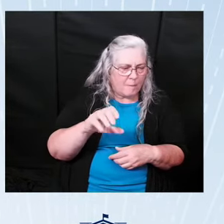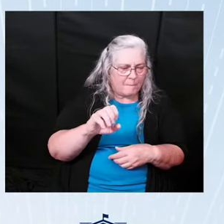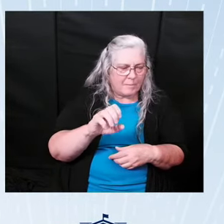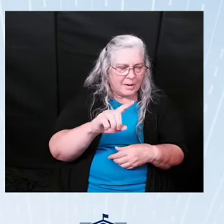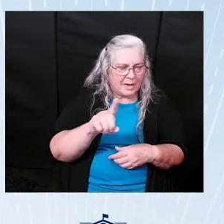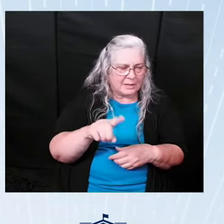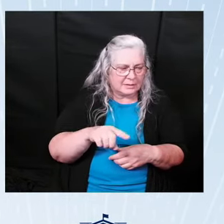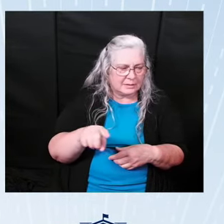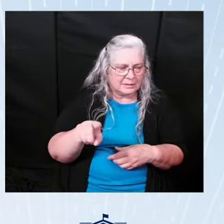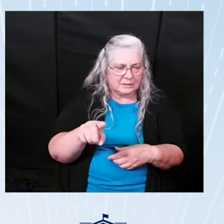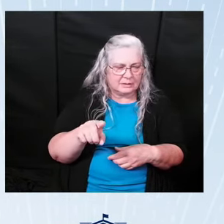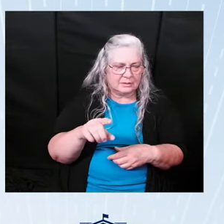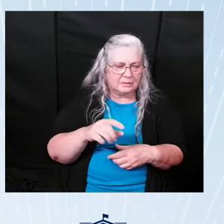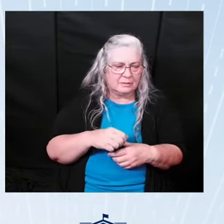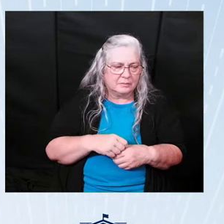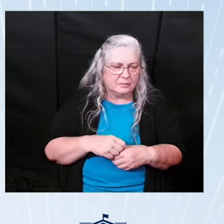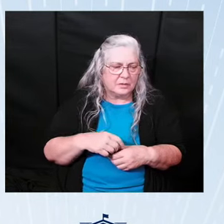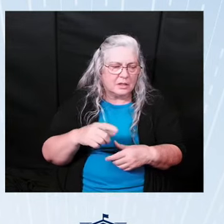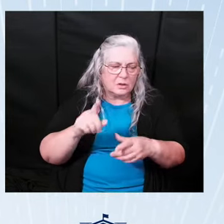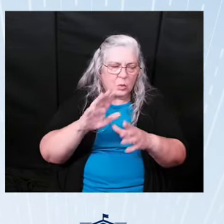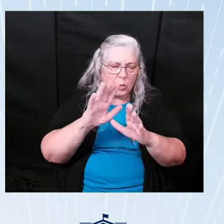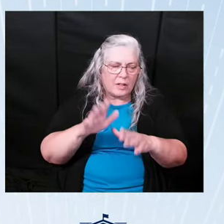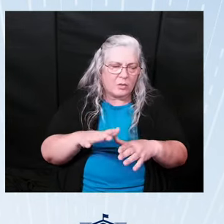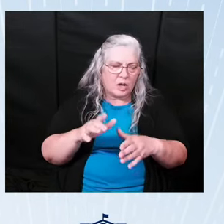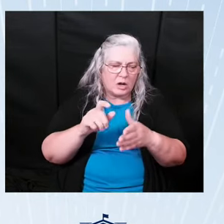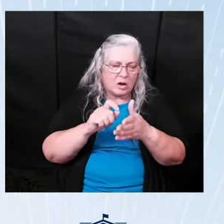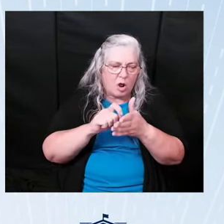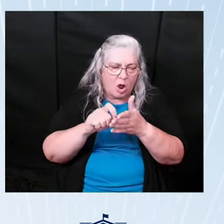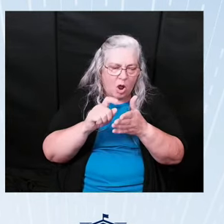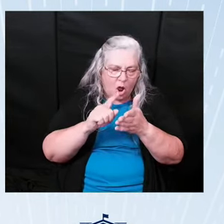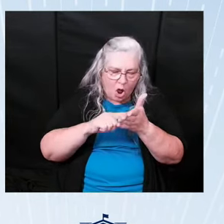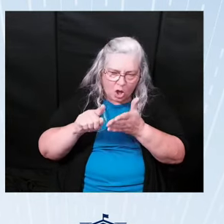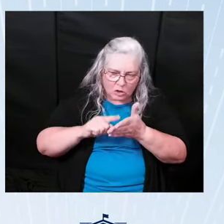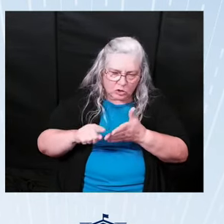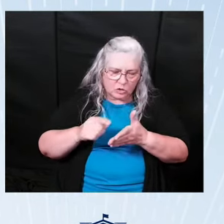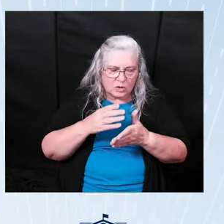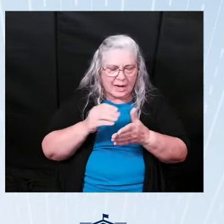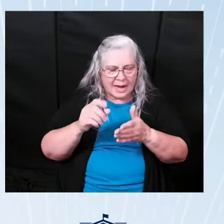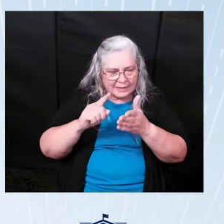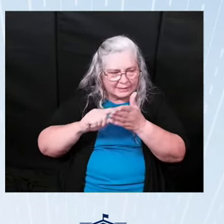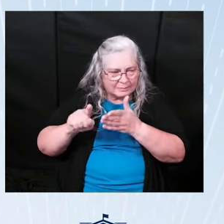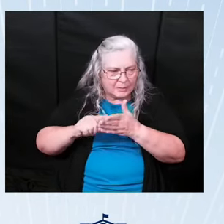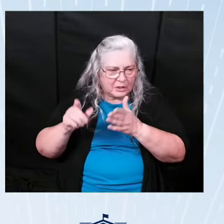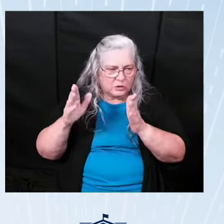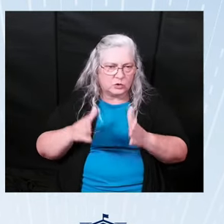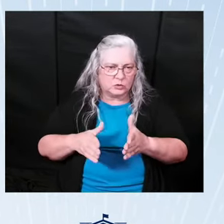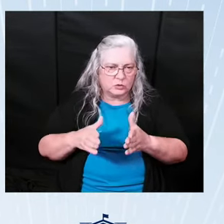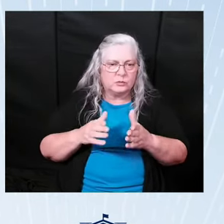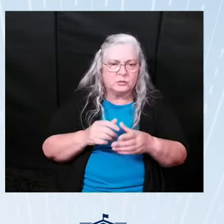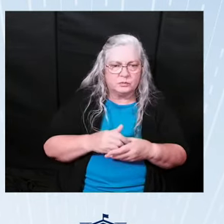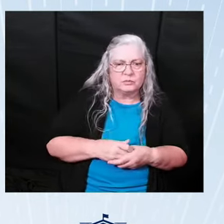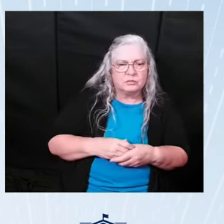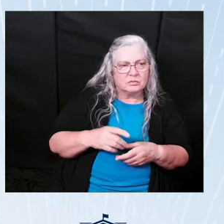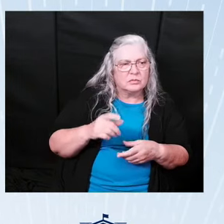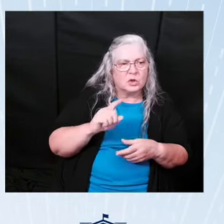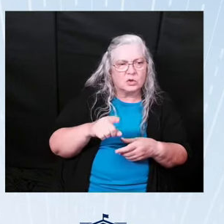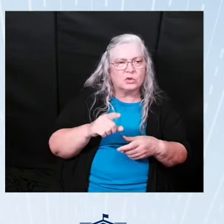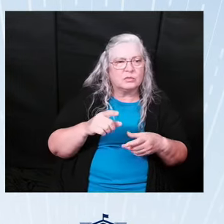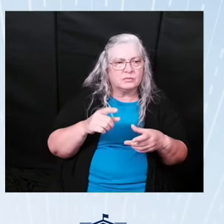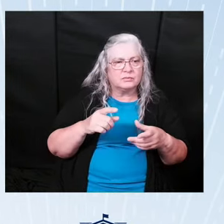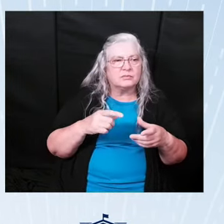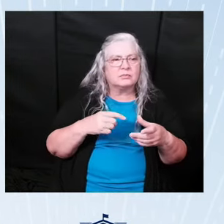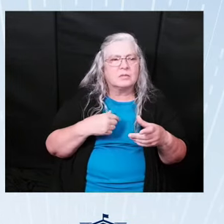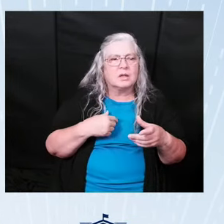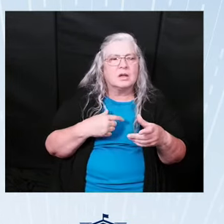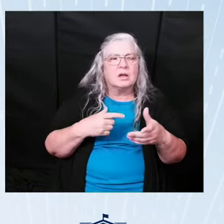And of turning peril into progress. So him. You are someone who has an interesting background and has been